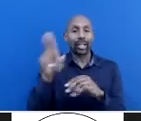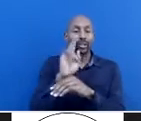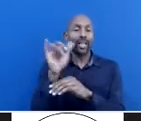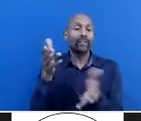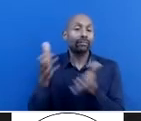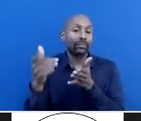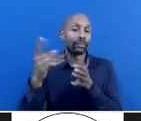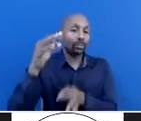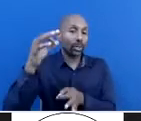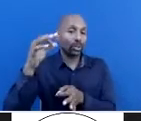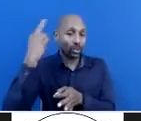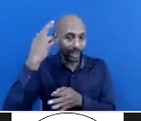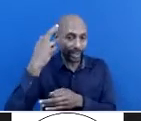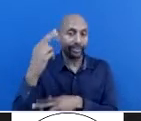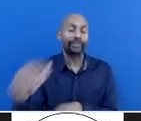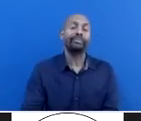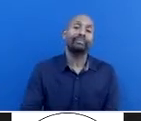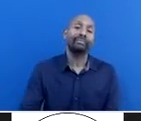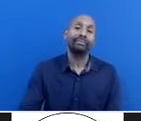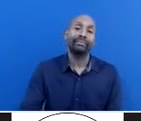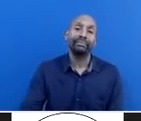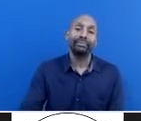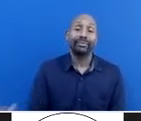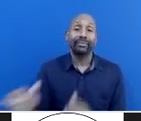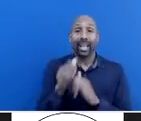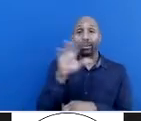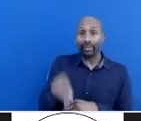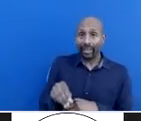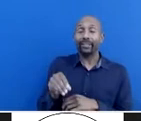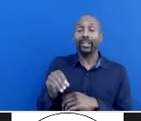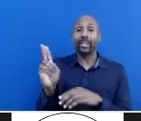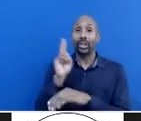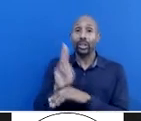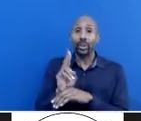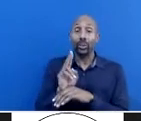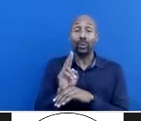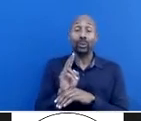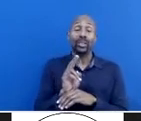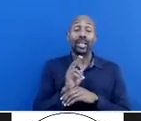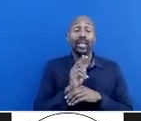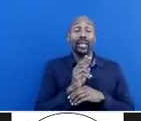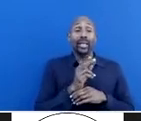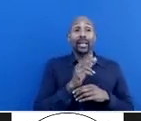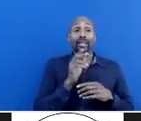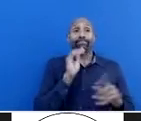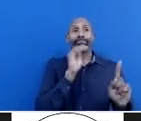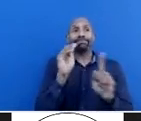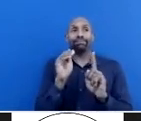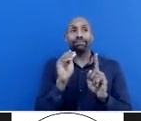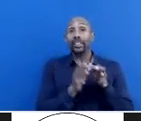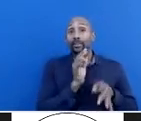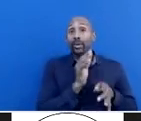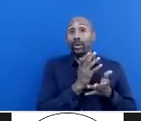Africans utilize interventions in the unseen world in order to produce results in the seen